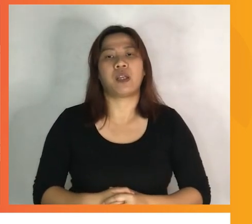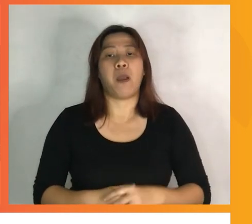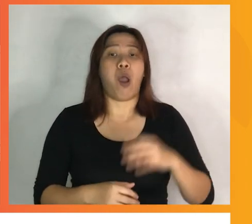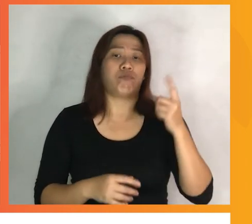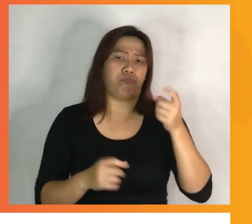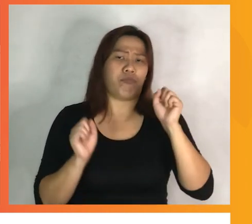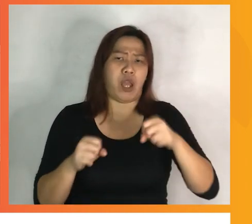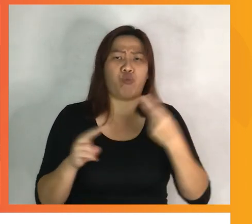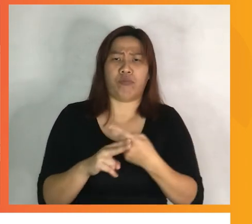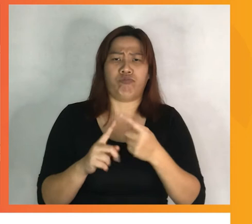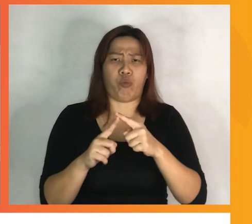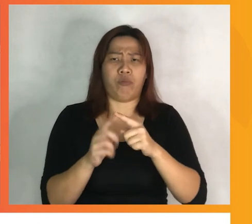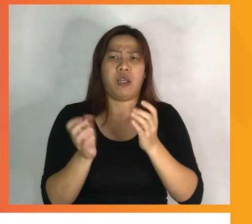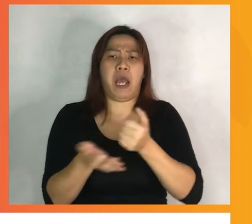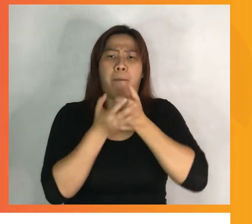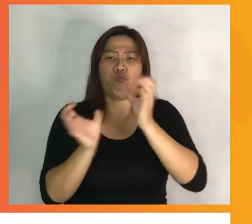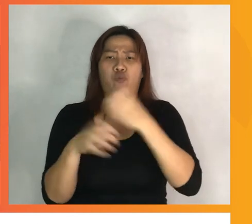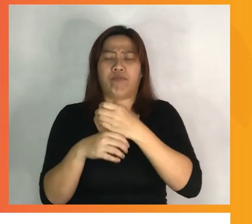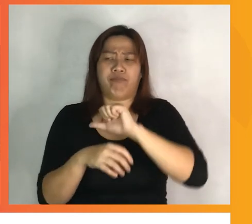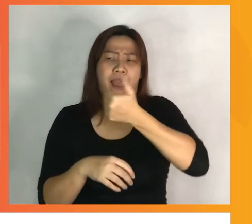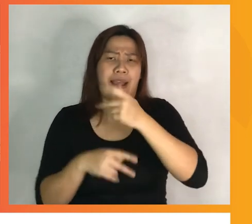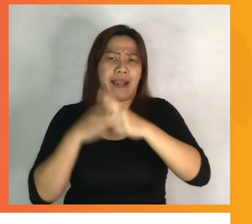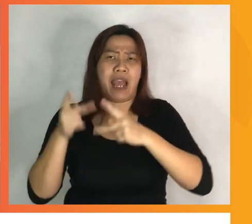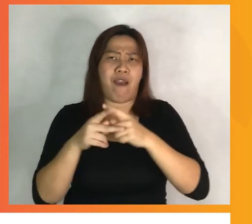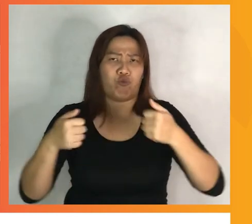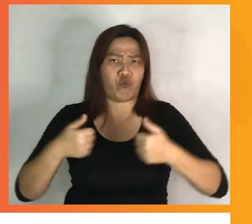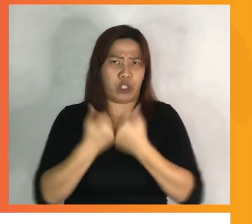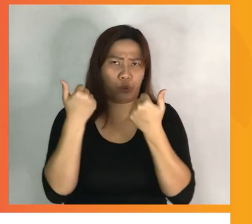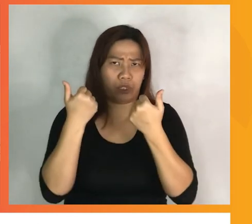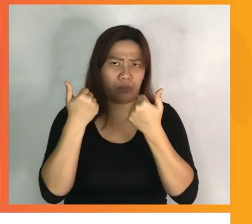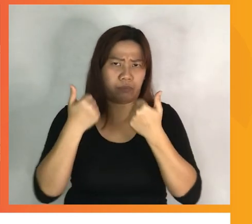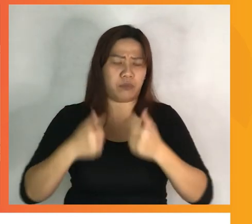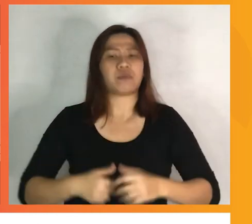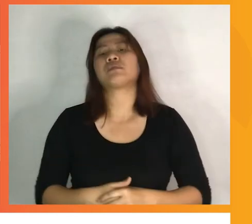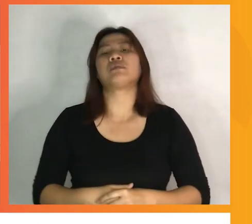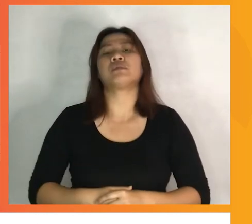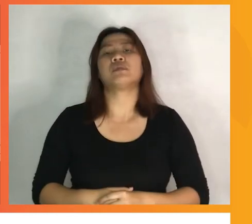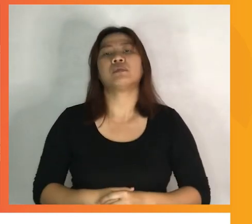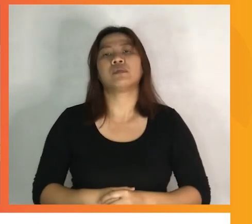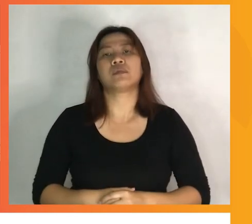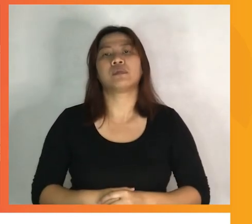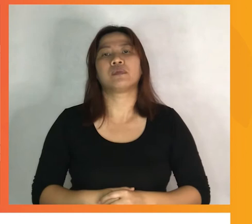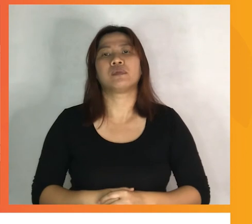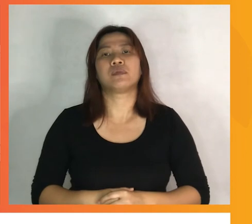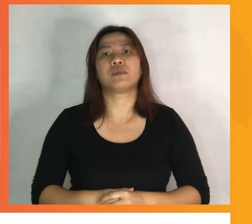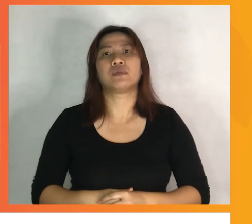which it was designed. You can use it to help you create some other kind of a